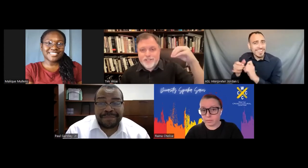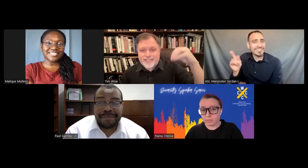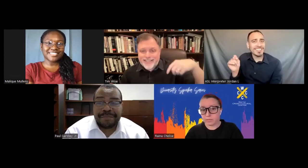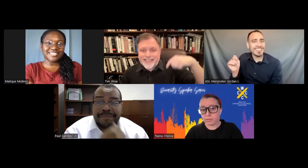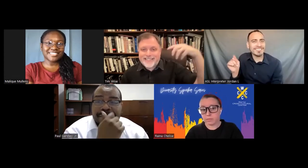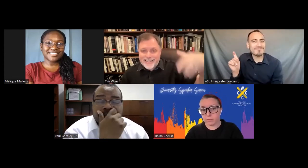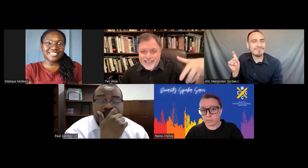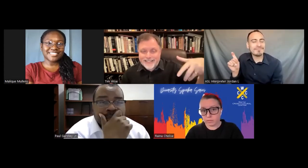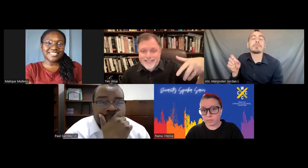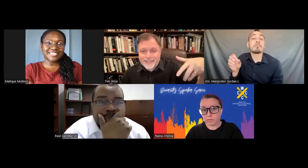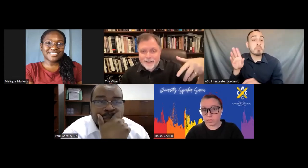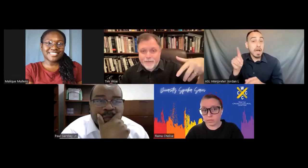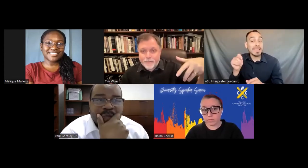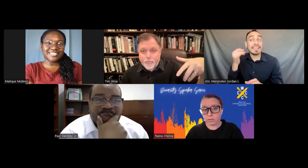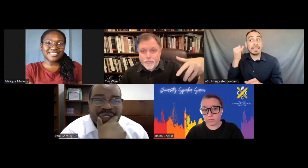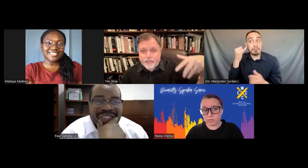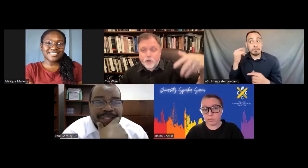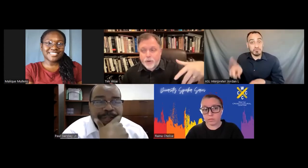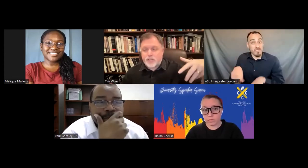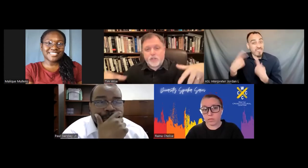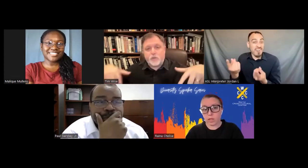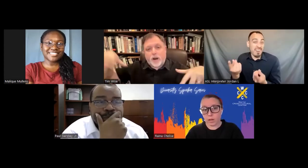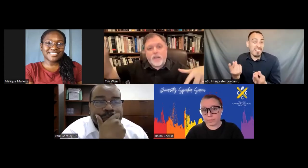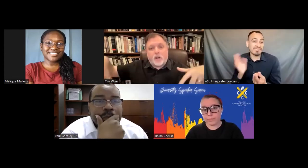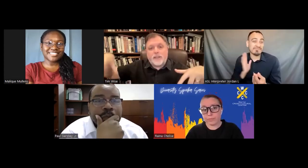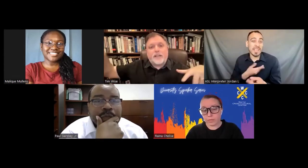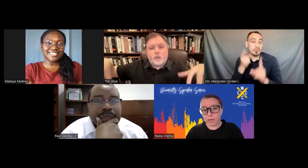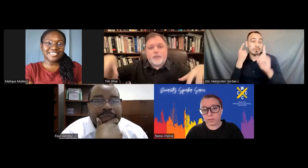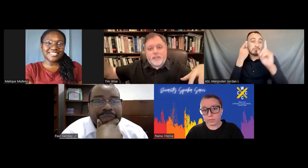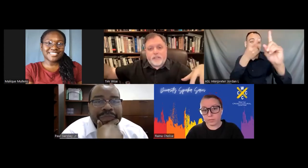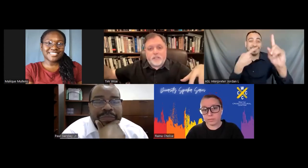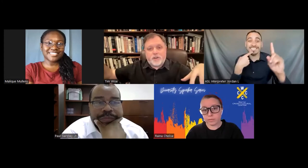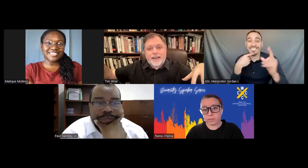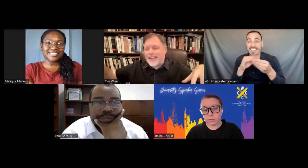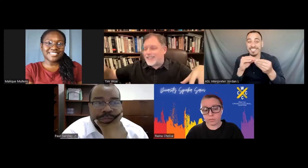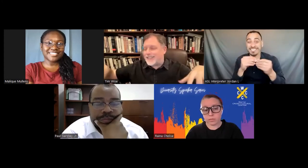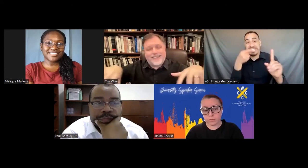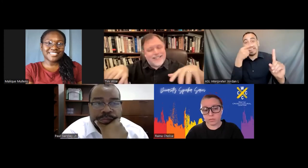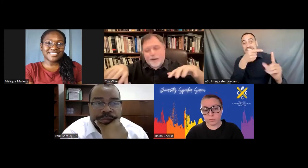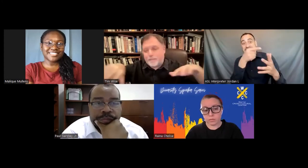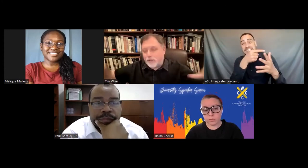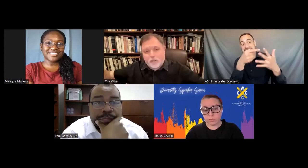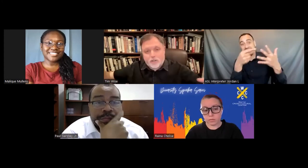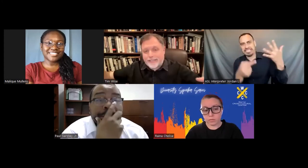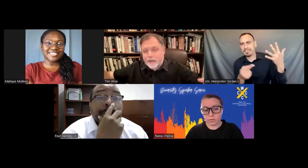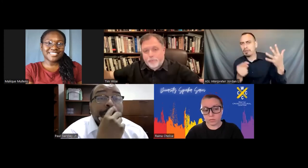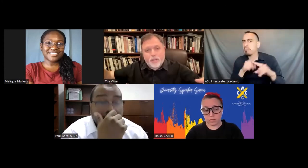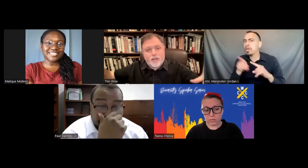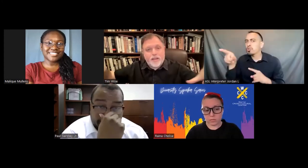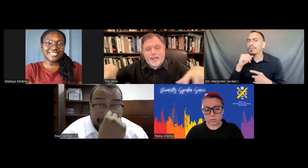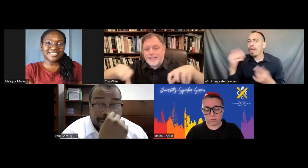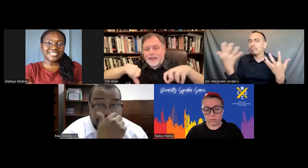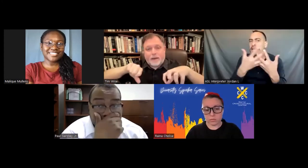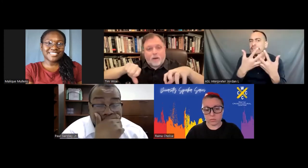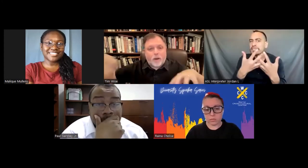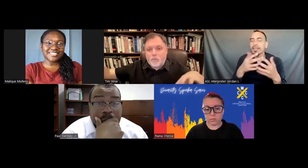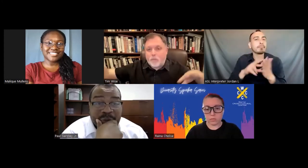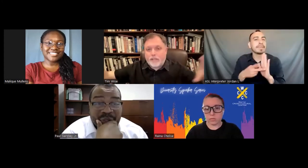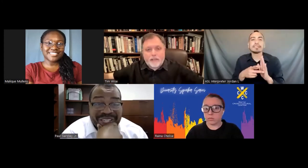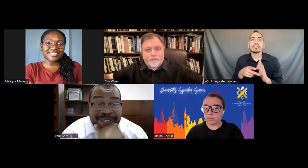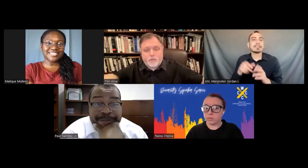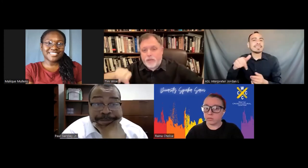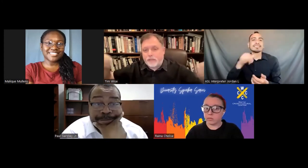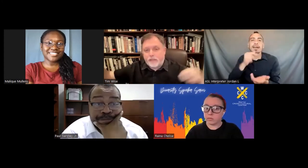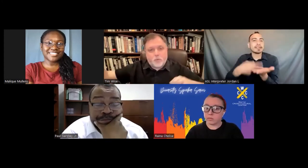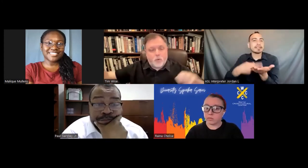the mission says this, then the question is, why are y'all not doing this? You're not asking, it's not political at that point. It's not about right